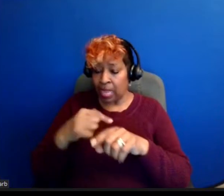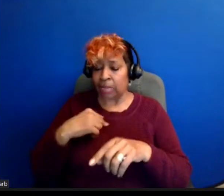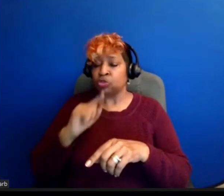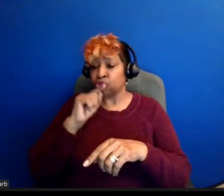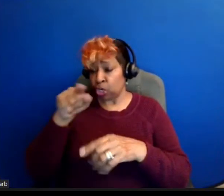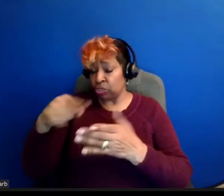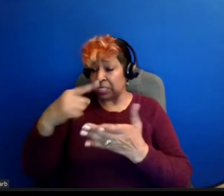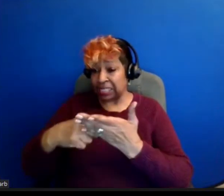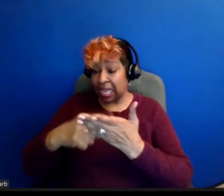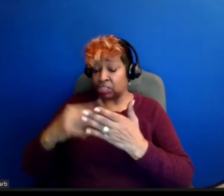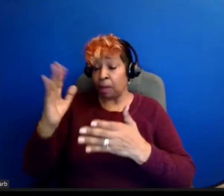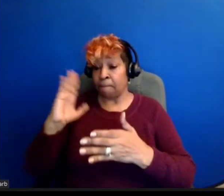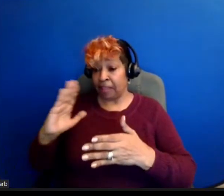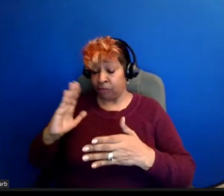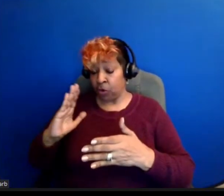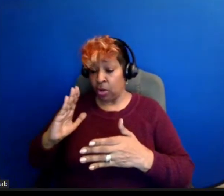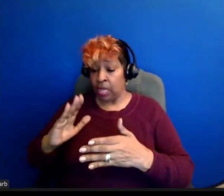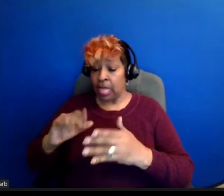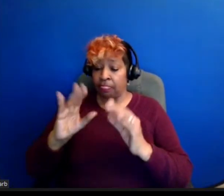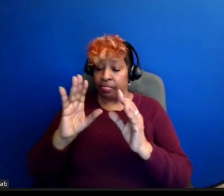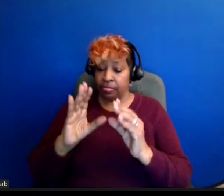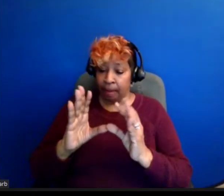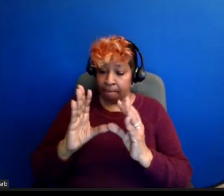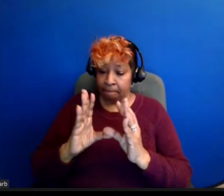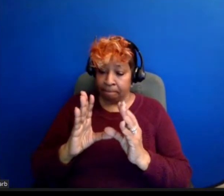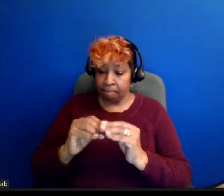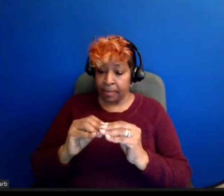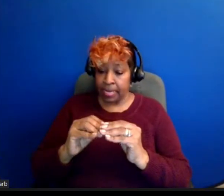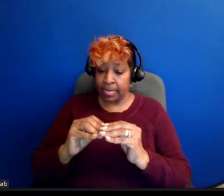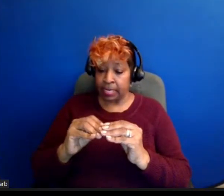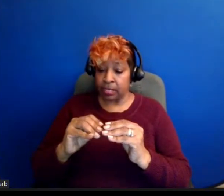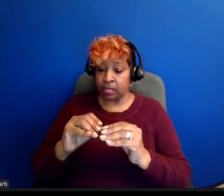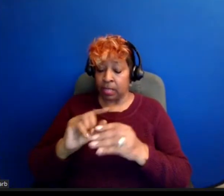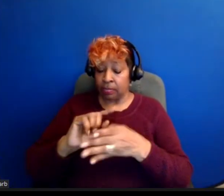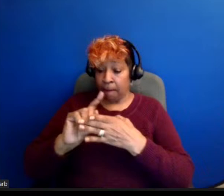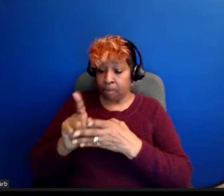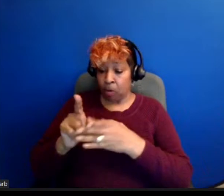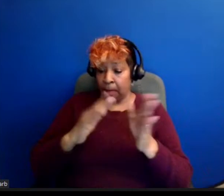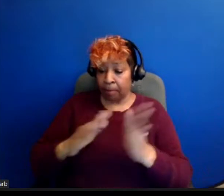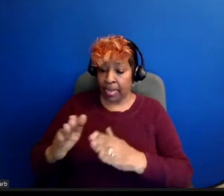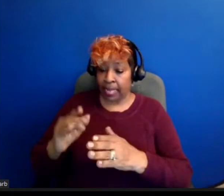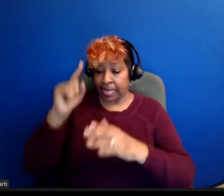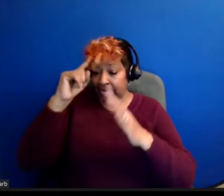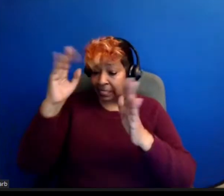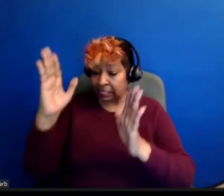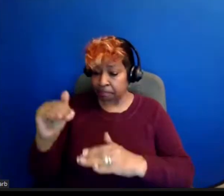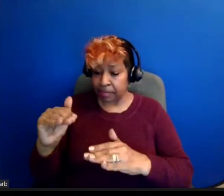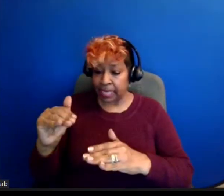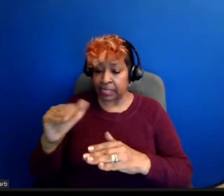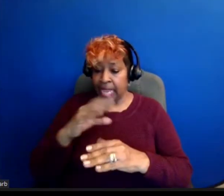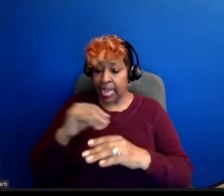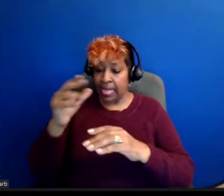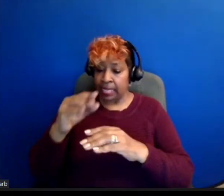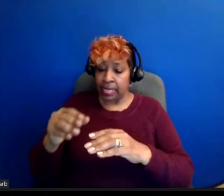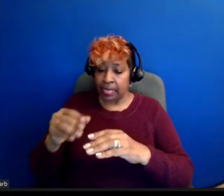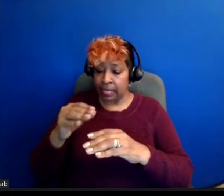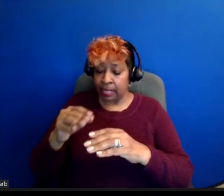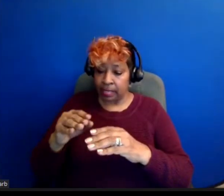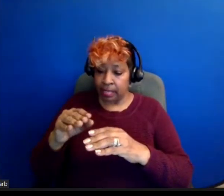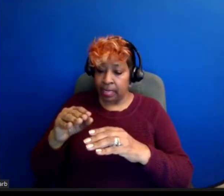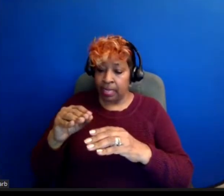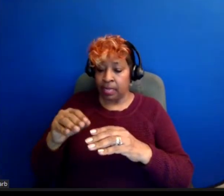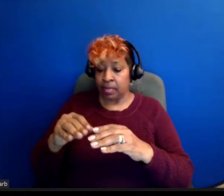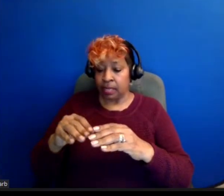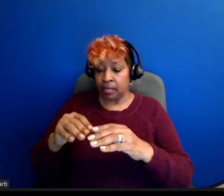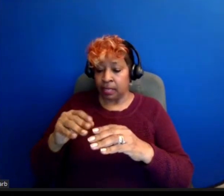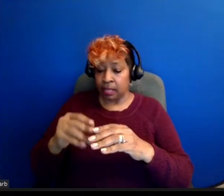it before, that the Meeting the Moment plan anticipates and has actually accelerated hiring and training